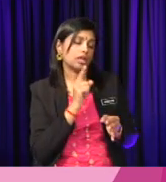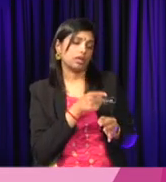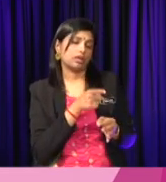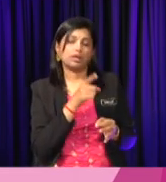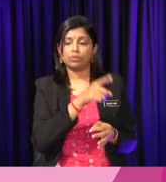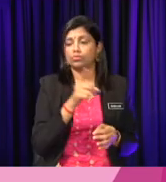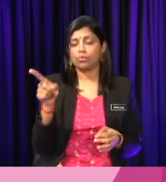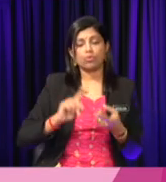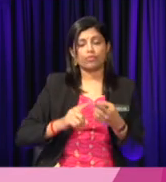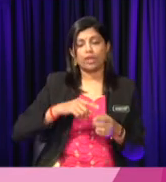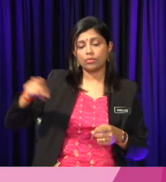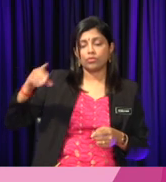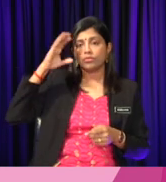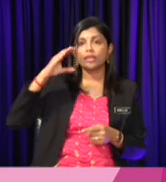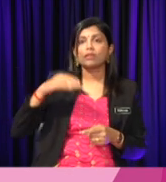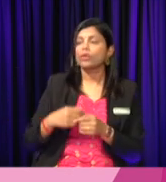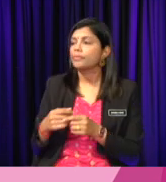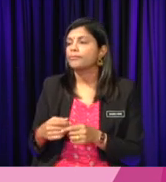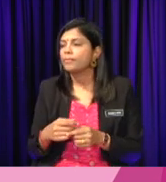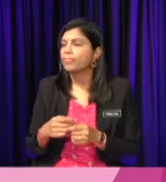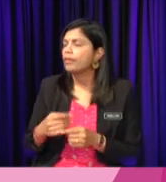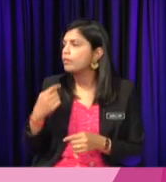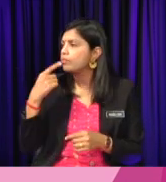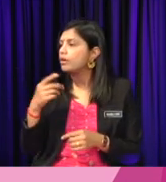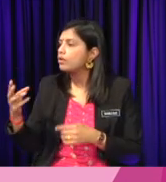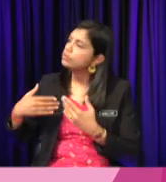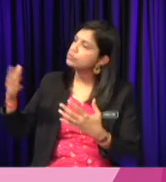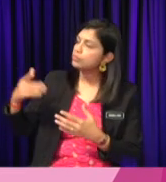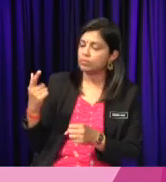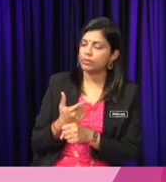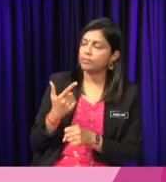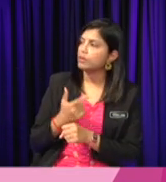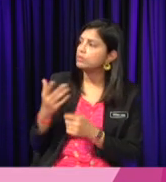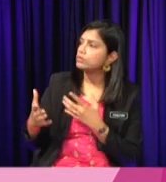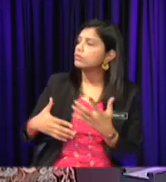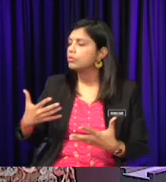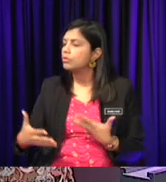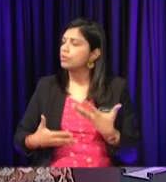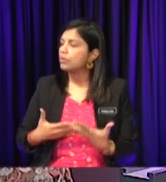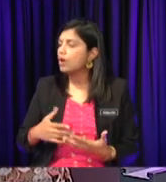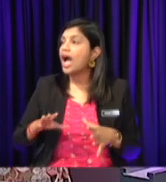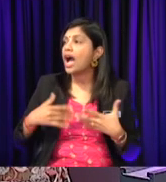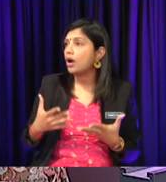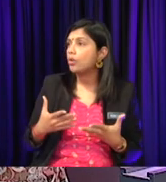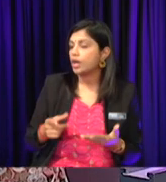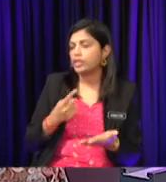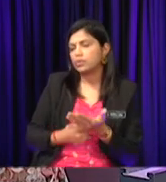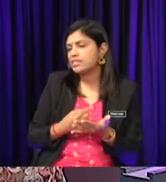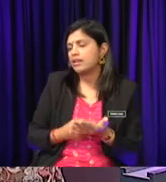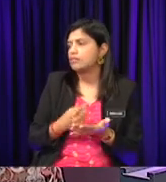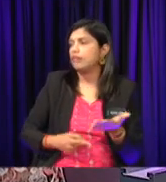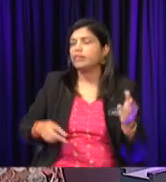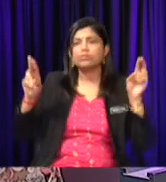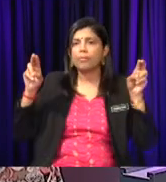get jitters, you know. They have their points, but suddenly on the exam day, they are not able to respond. Bring out the points. Yes. Right. So okay. That's